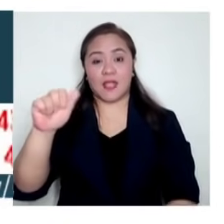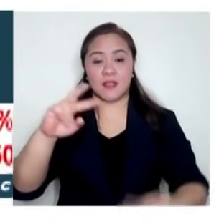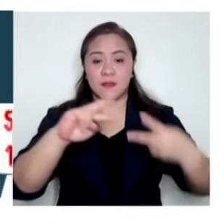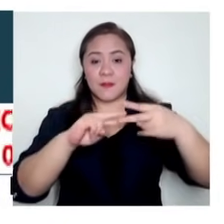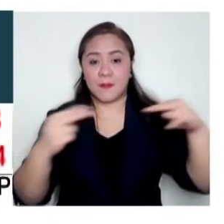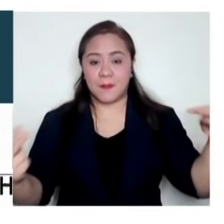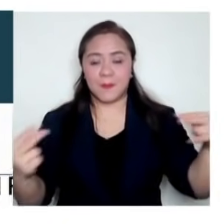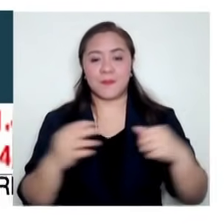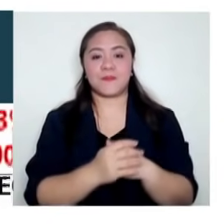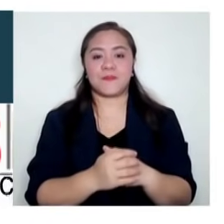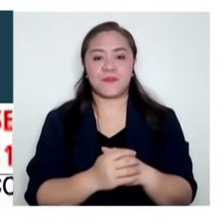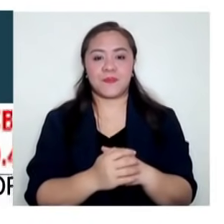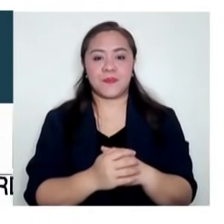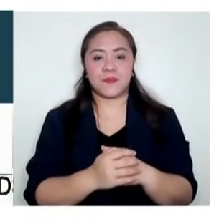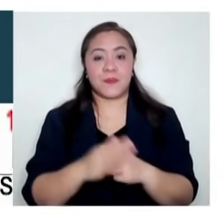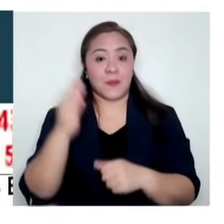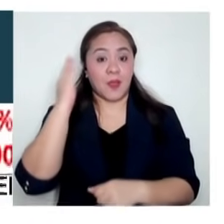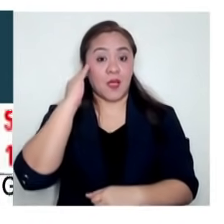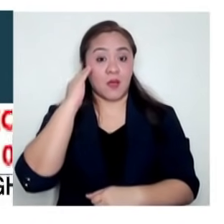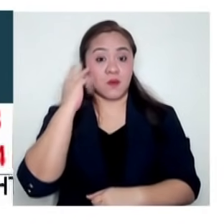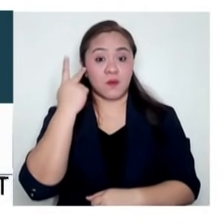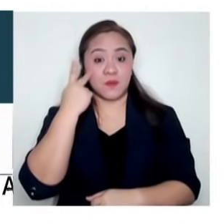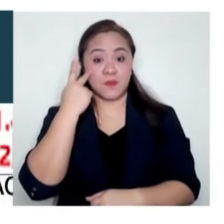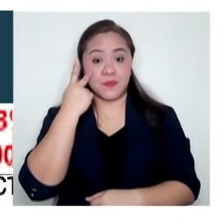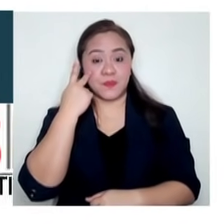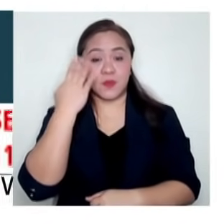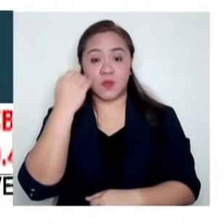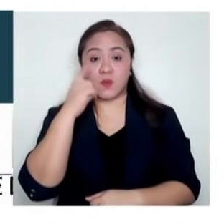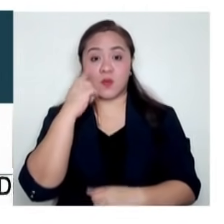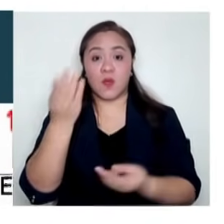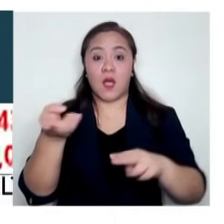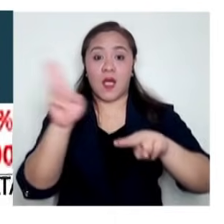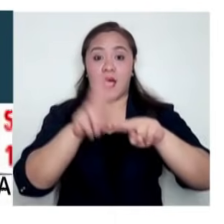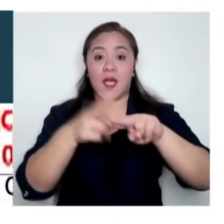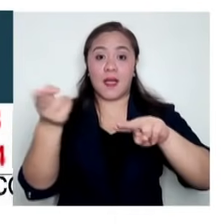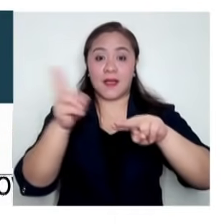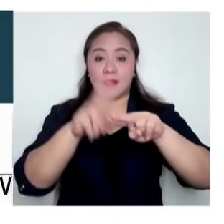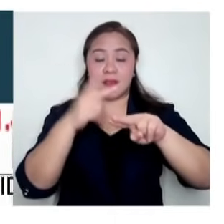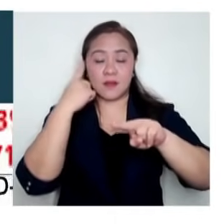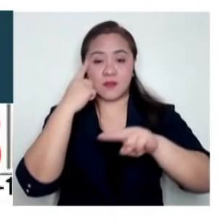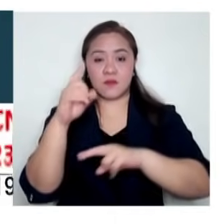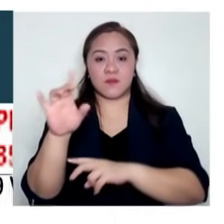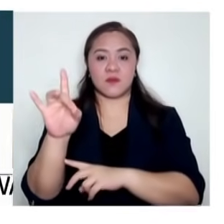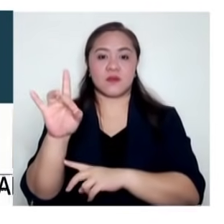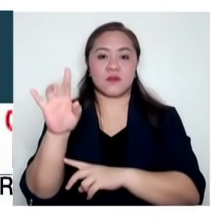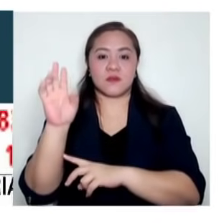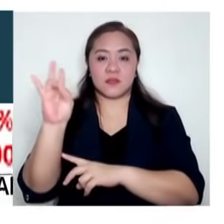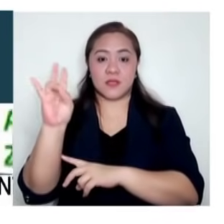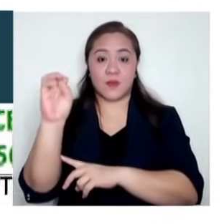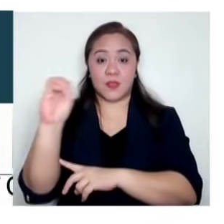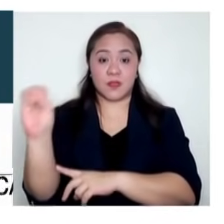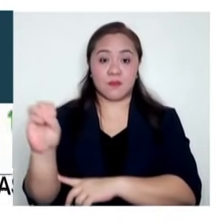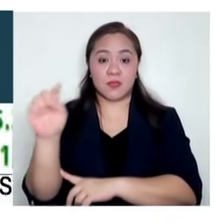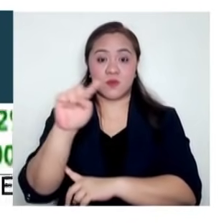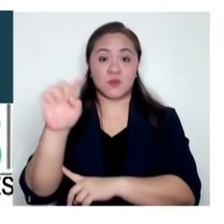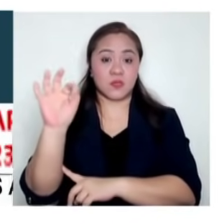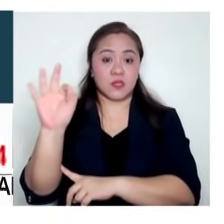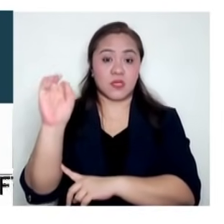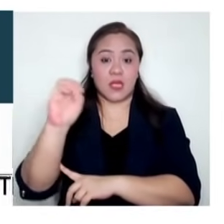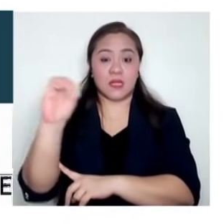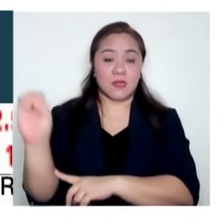targets, for example? Are we also looking at increasing the 70% to 90% following the other